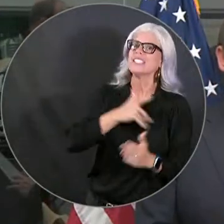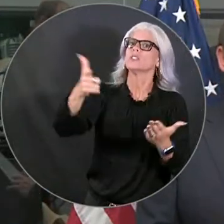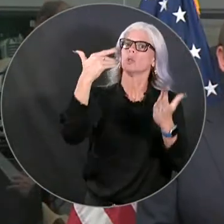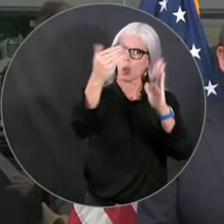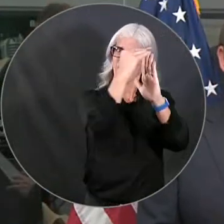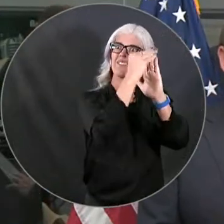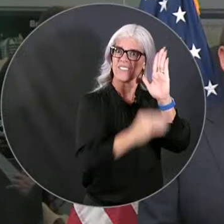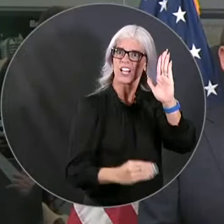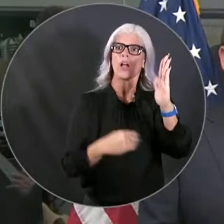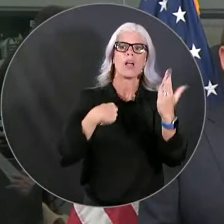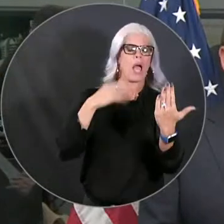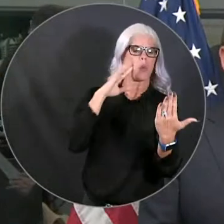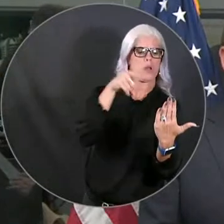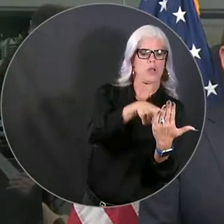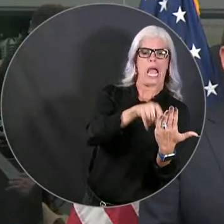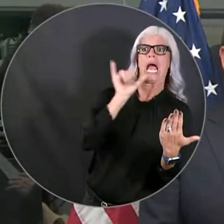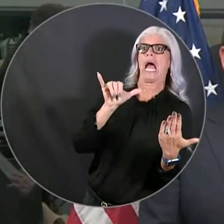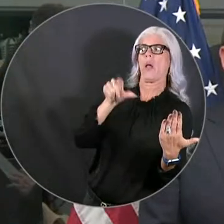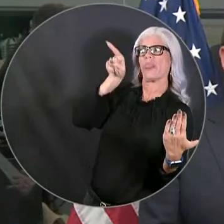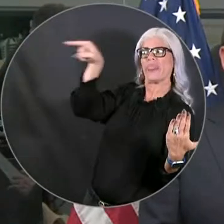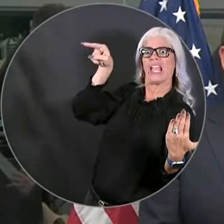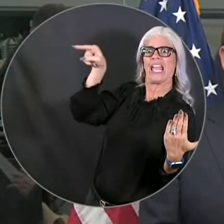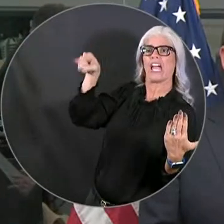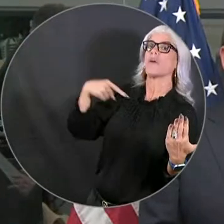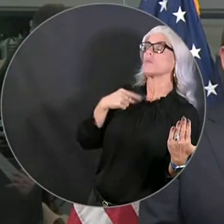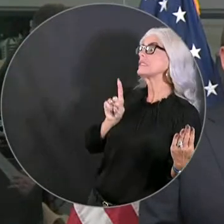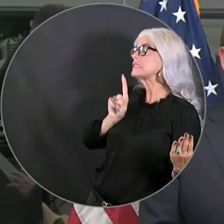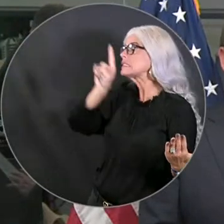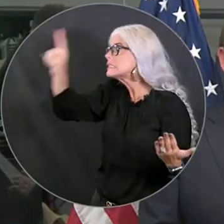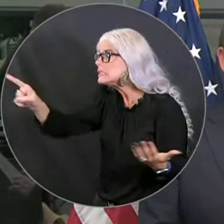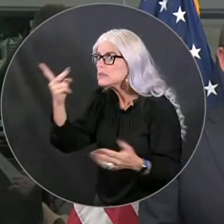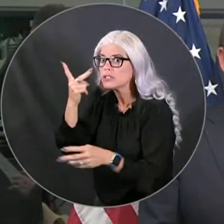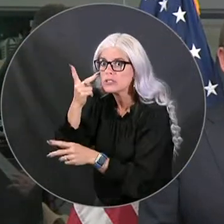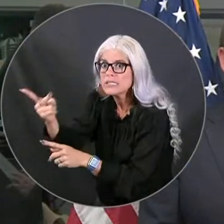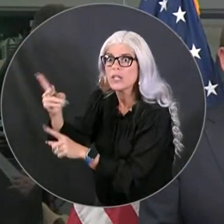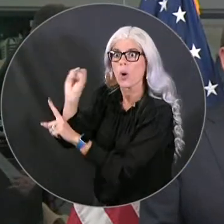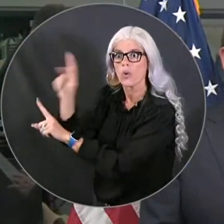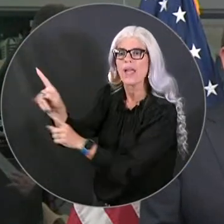register that individual or register yourself at